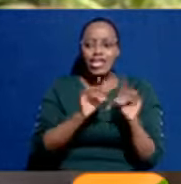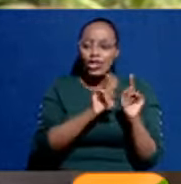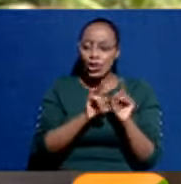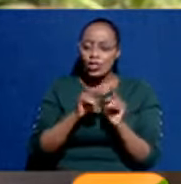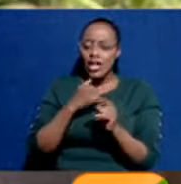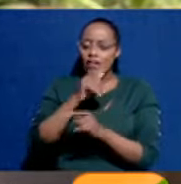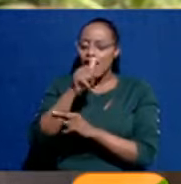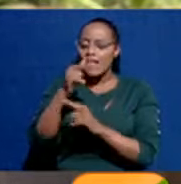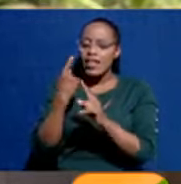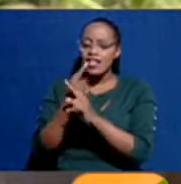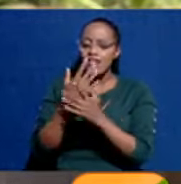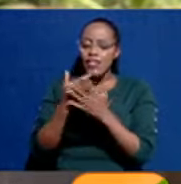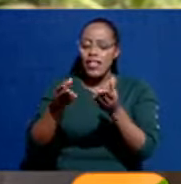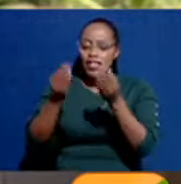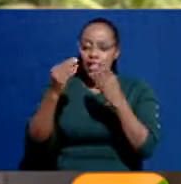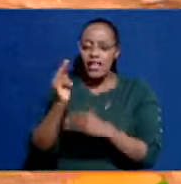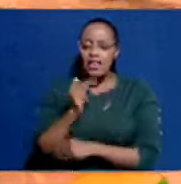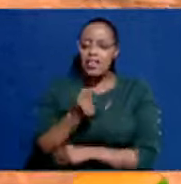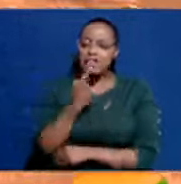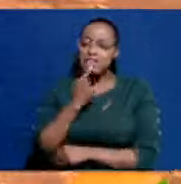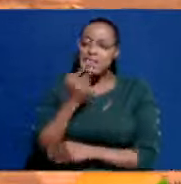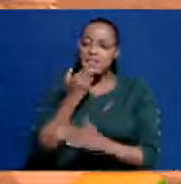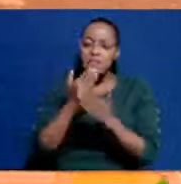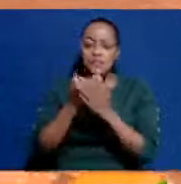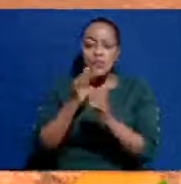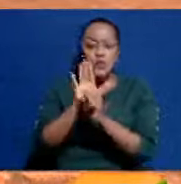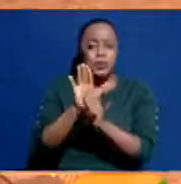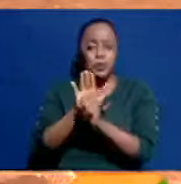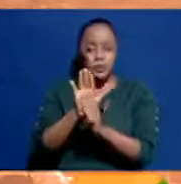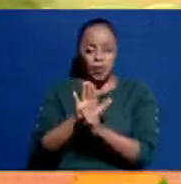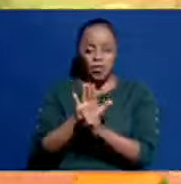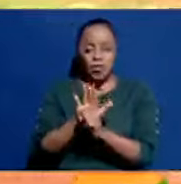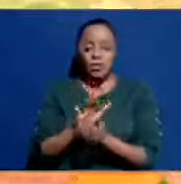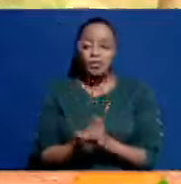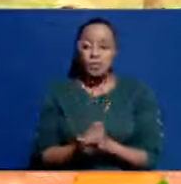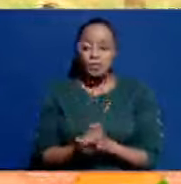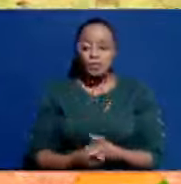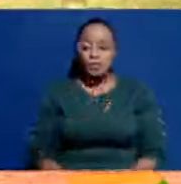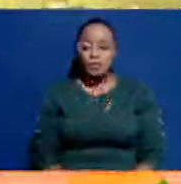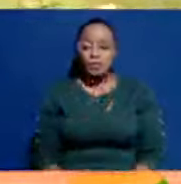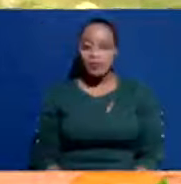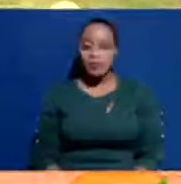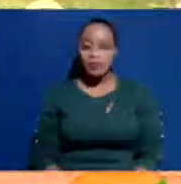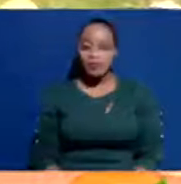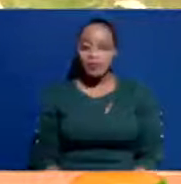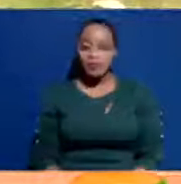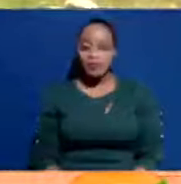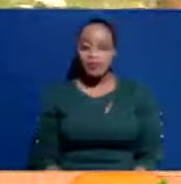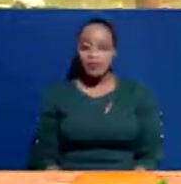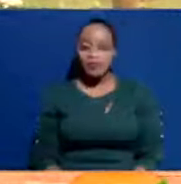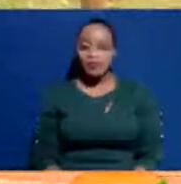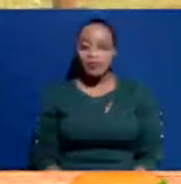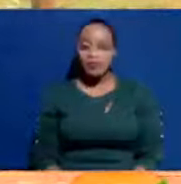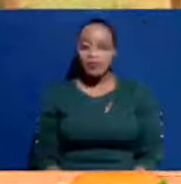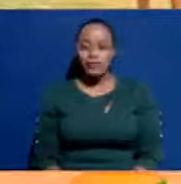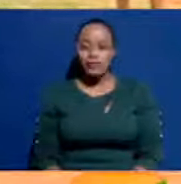na vitu vingine. Tunasema asante. Chrispine Otieno for Citizen TV, Kisii.